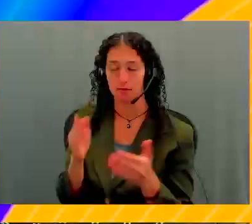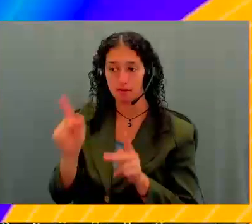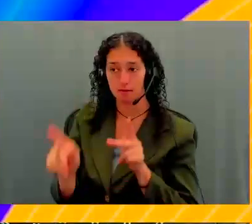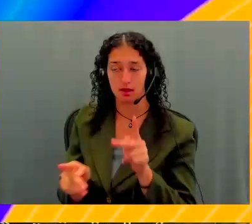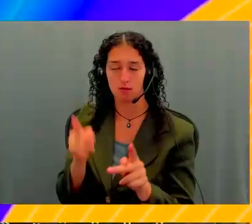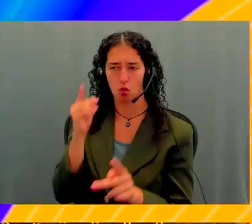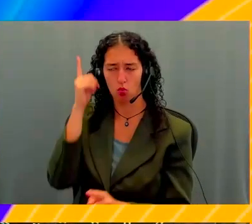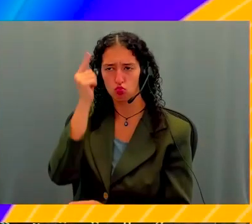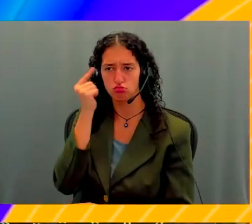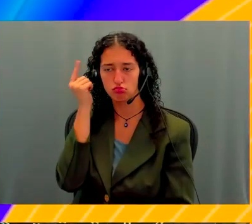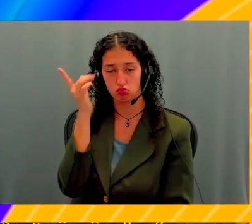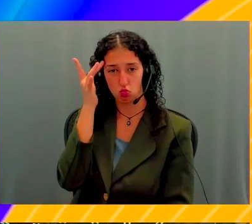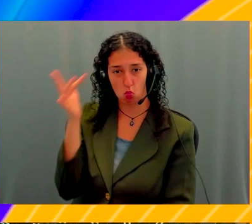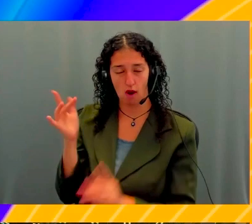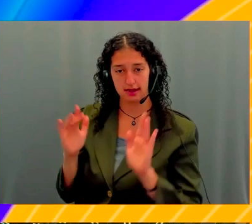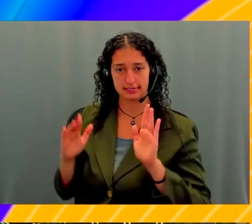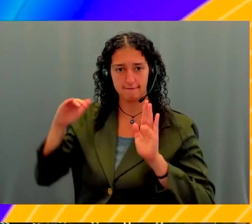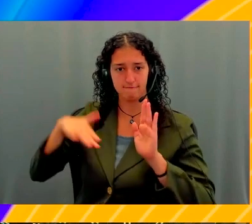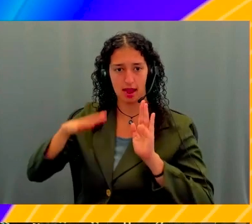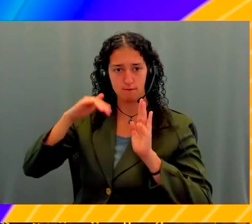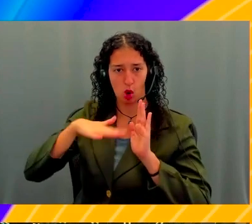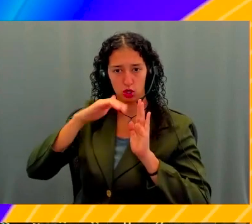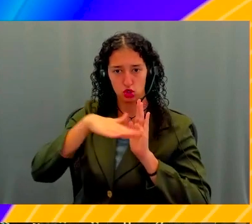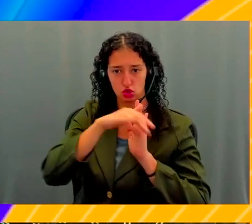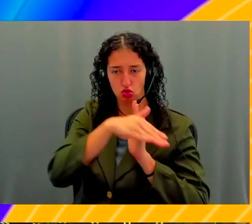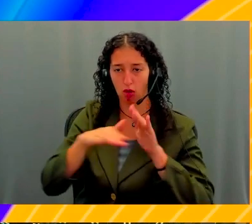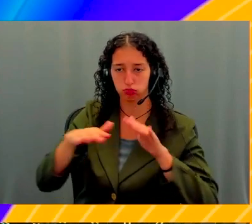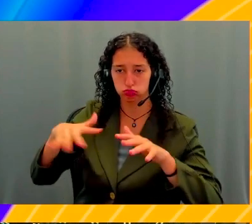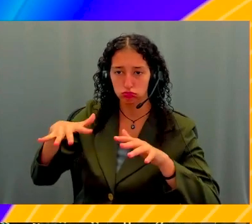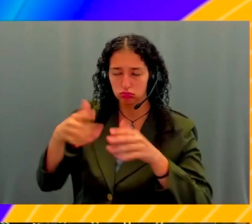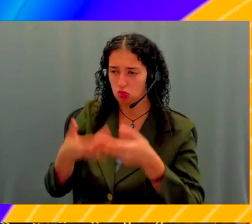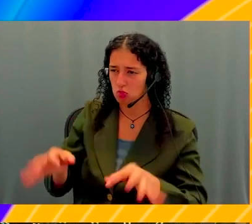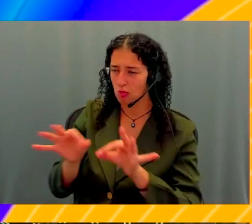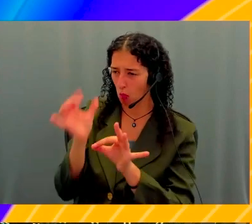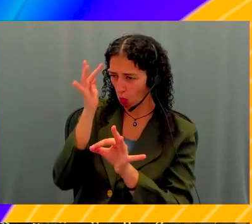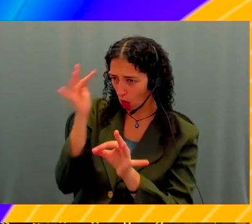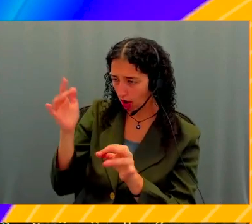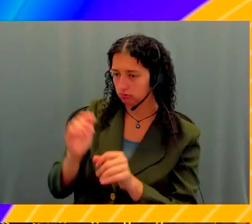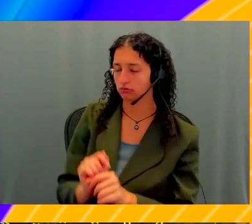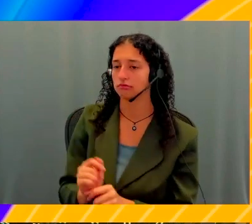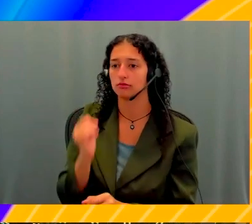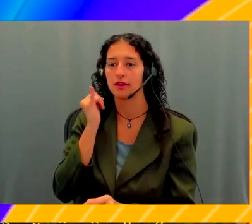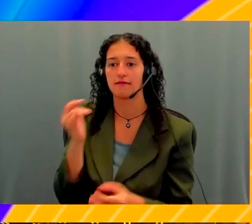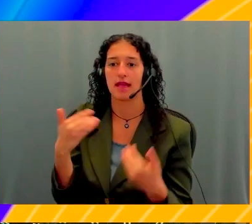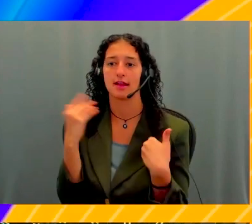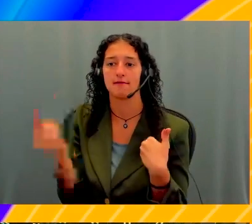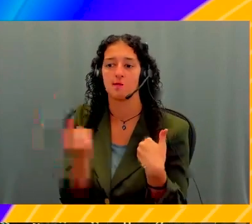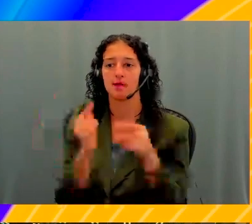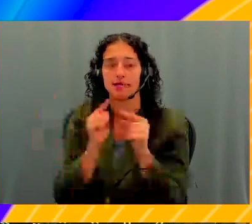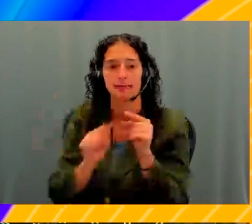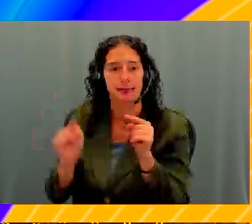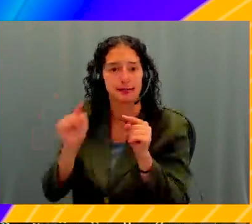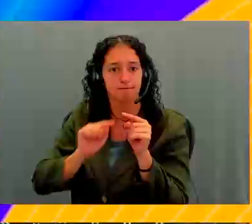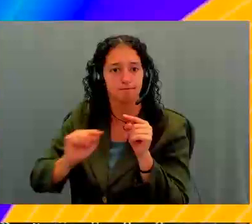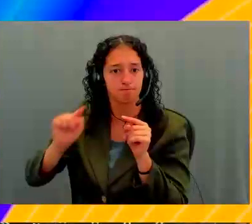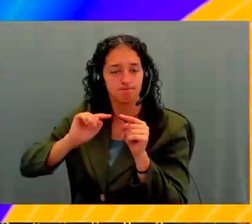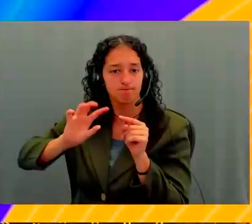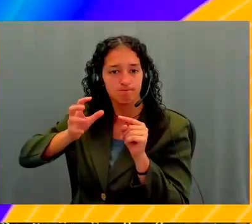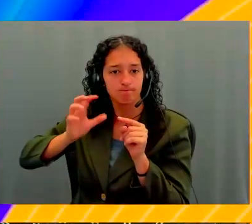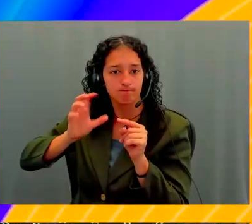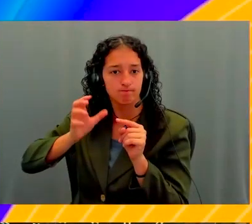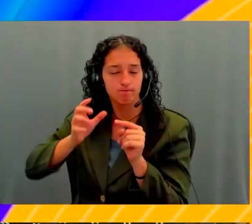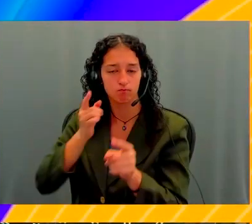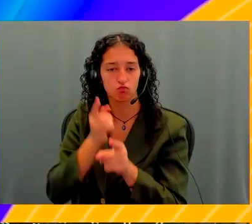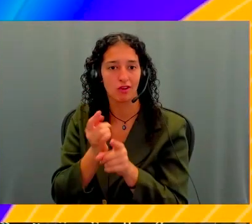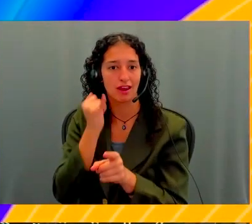important? Yeah, And if you let's think think about if there's some sort of part that's spinning, a cog or something, even if you visually inspect it or